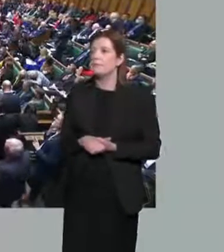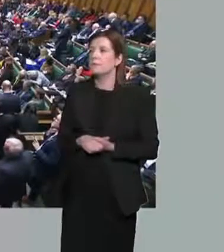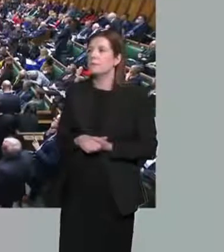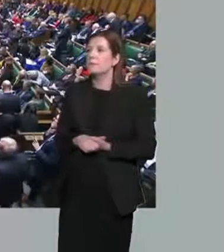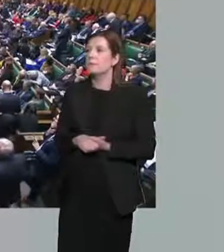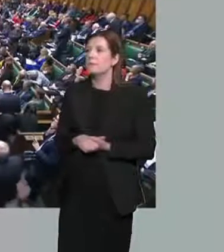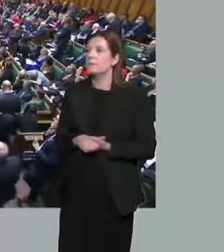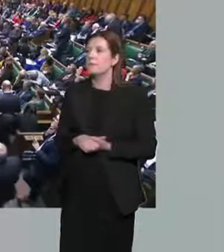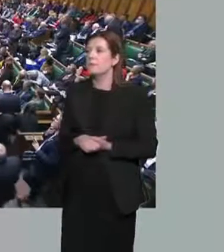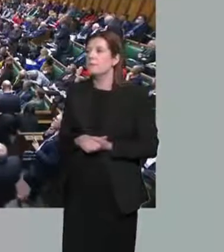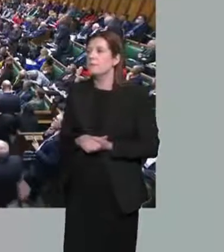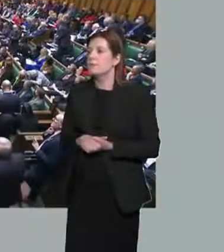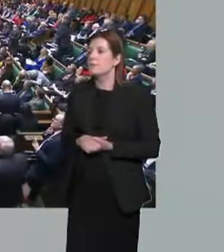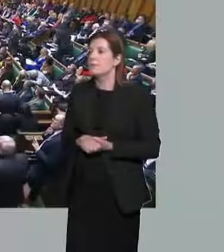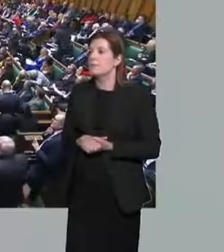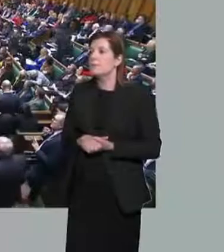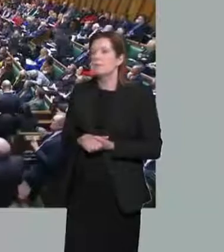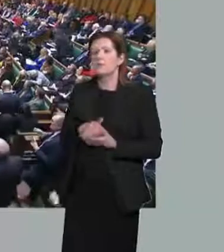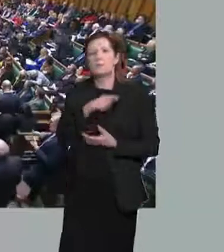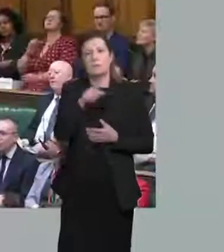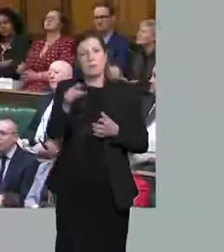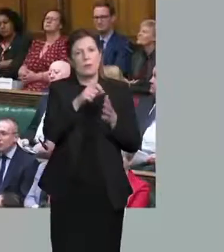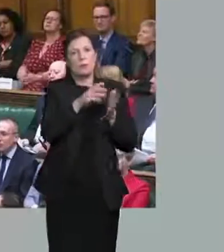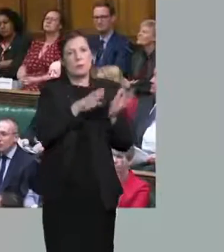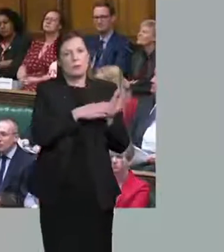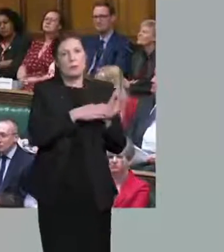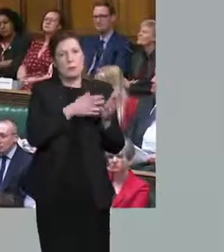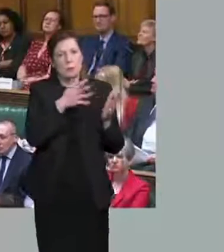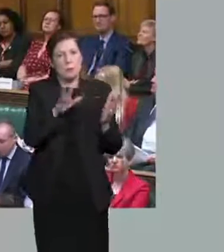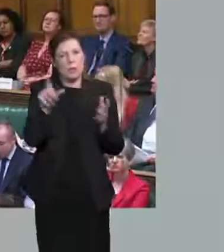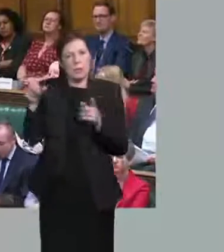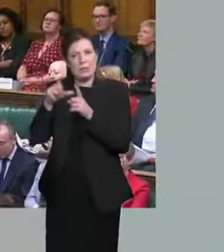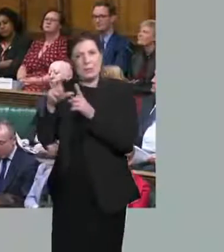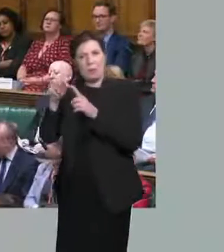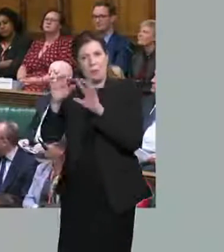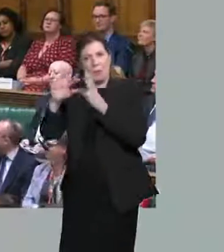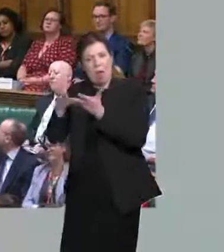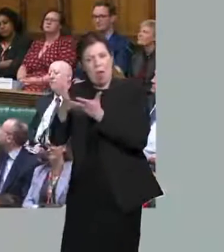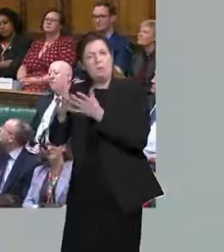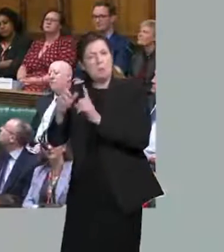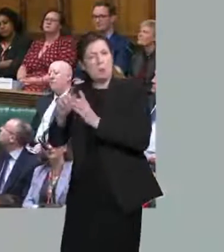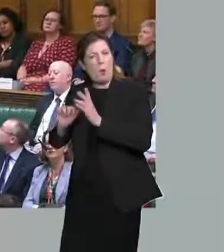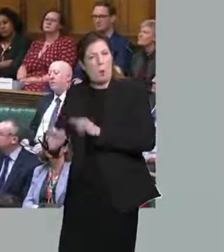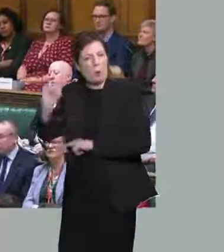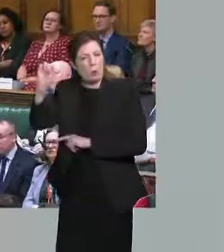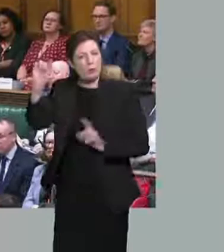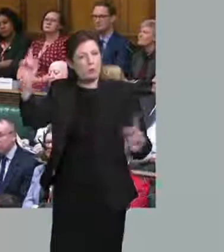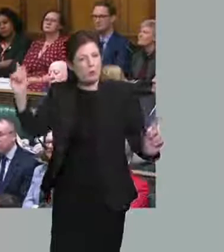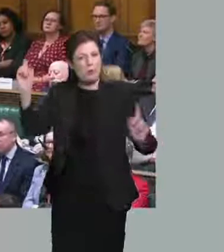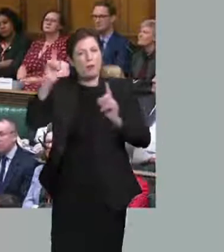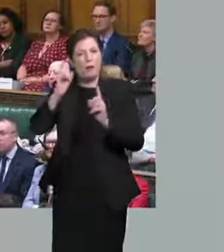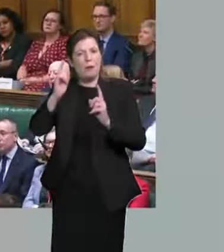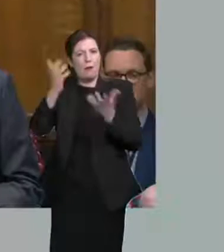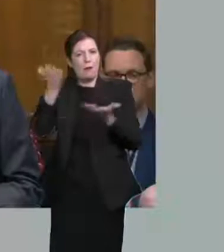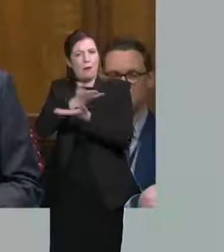The Prime Minister met the chairman of P&O owners, DP World, to discuss setting up a free